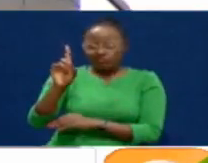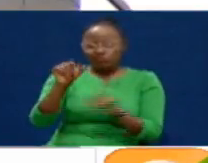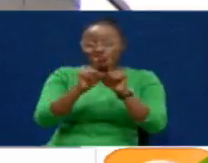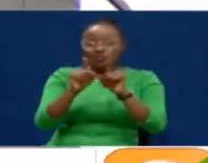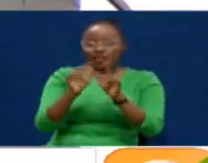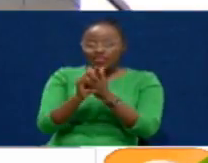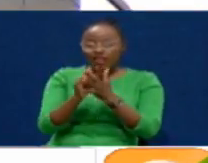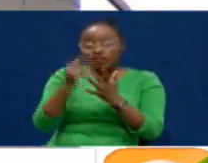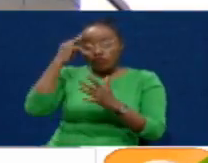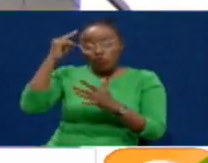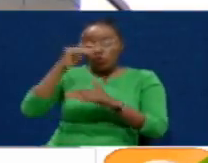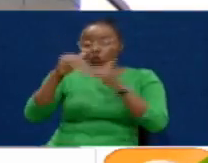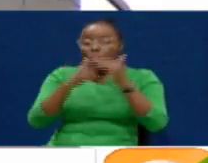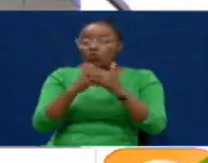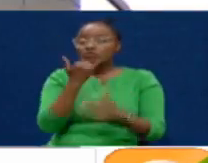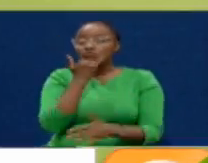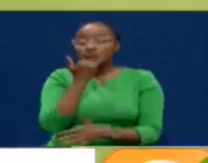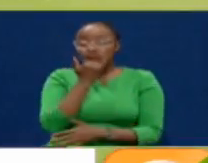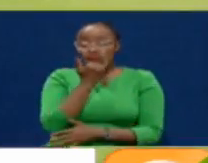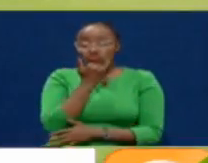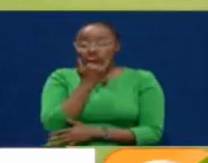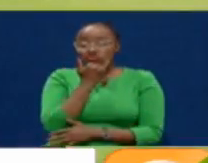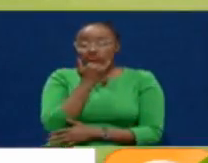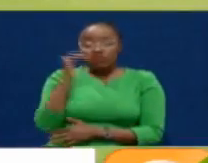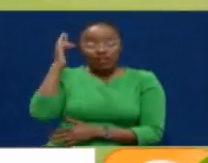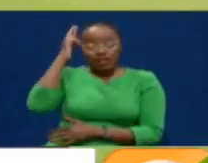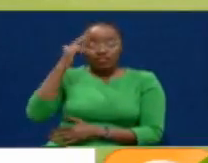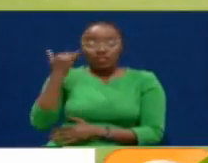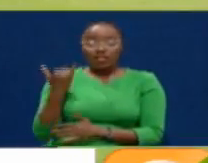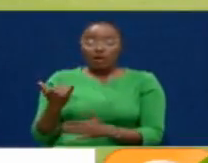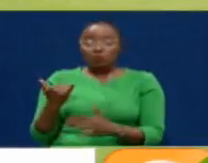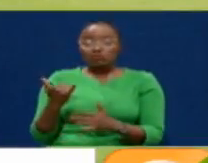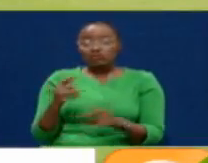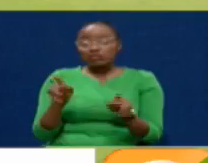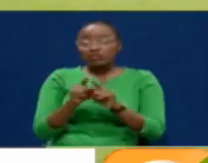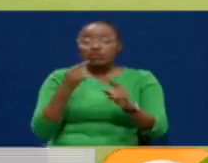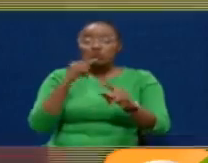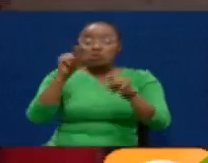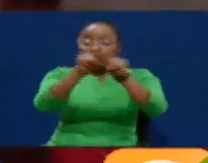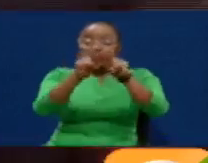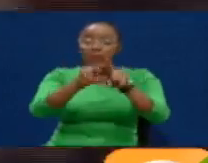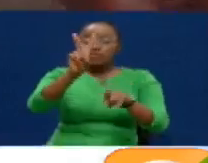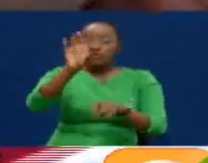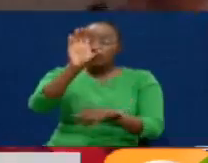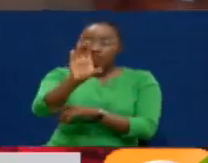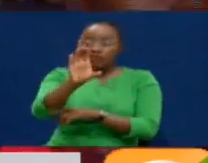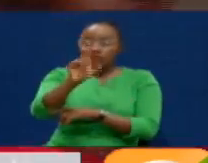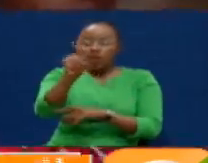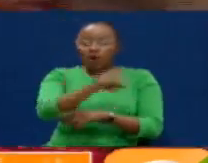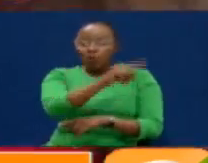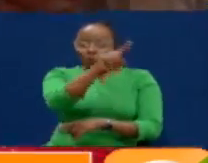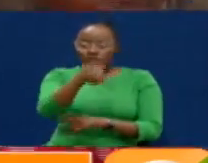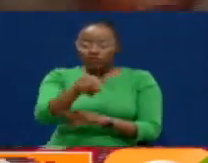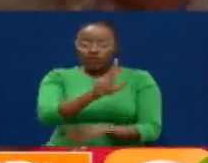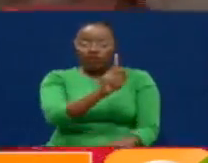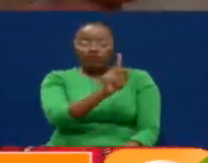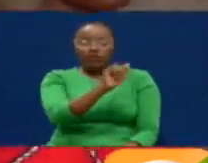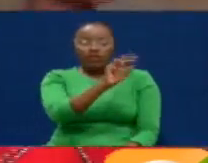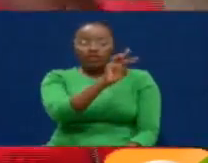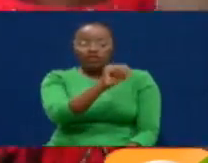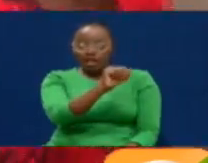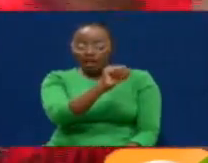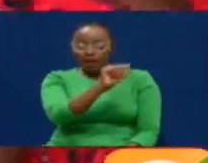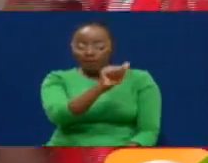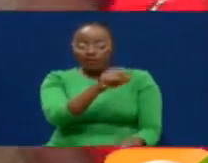the limelight for all the wrong reasons. Even when I'm here now talking to you, I'm still talking about Vice-Chancellor. Other than cancelling Professor Kiama's appointment to